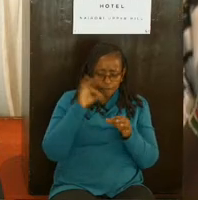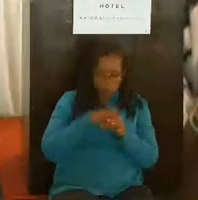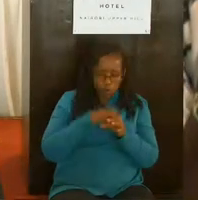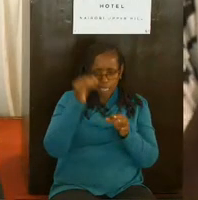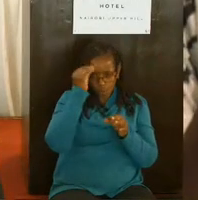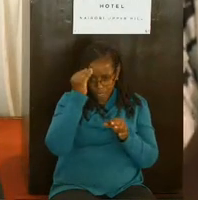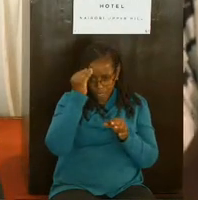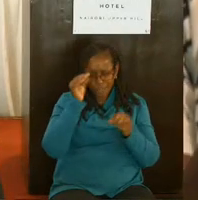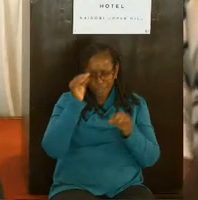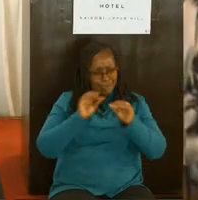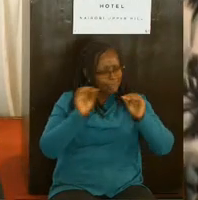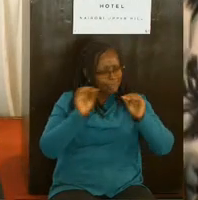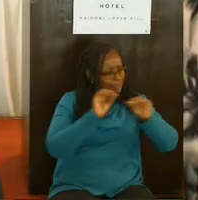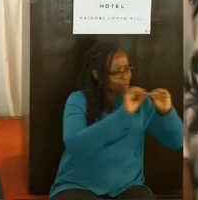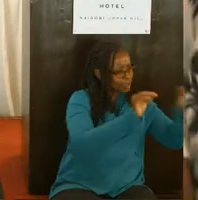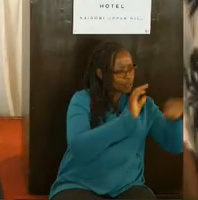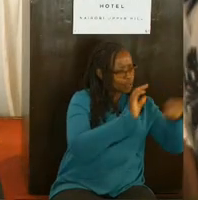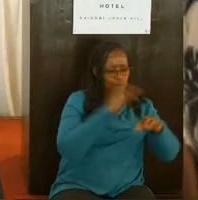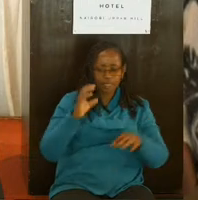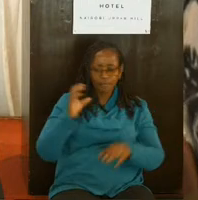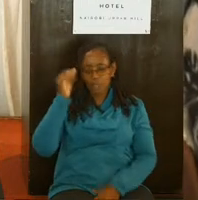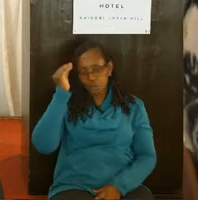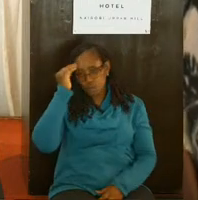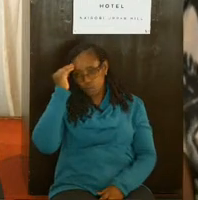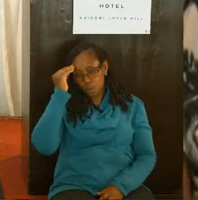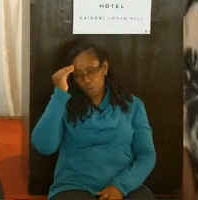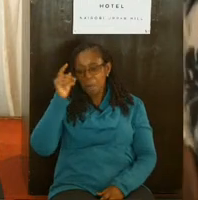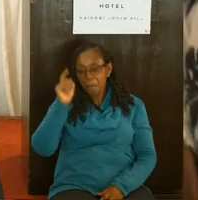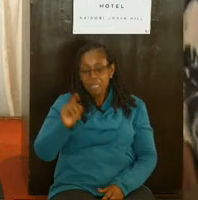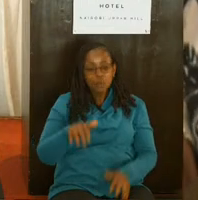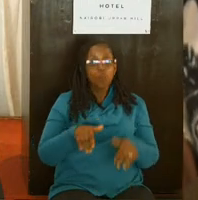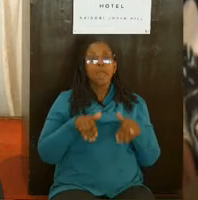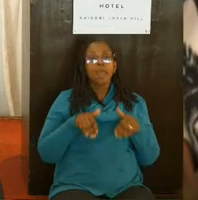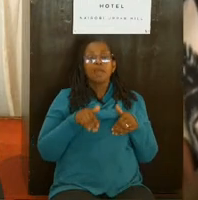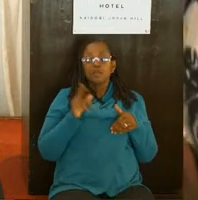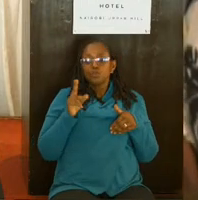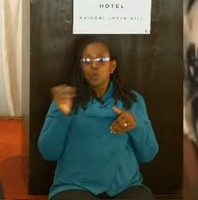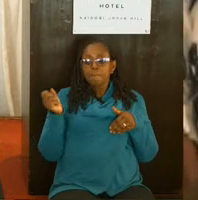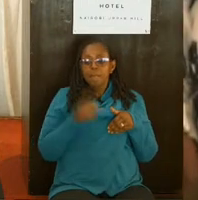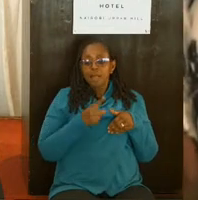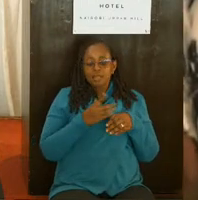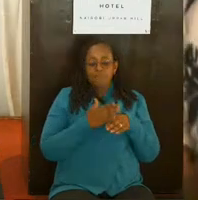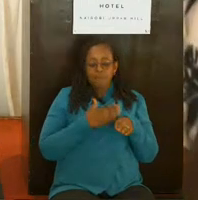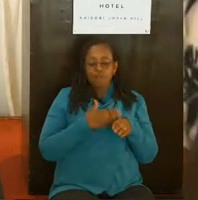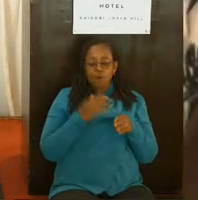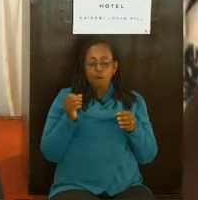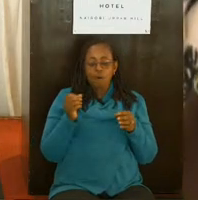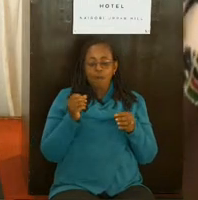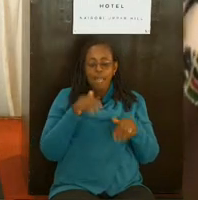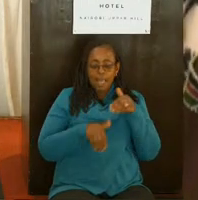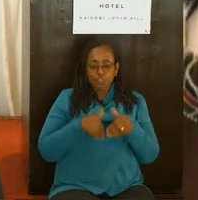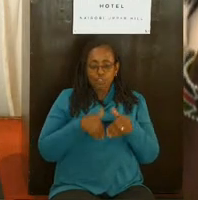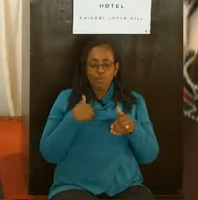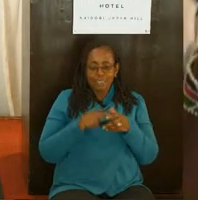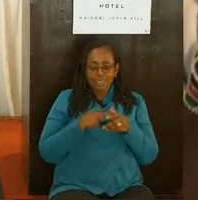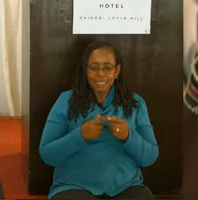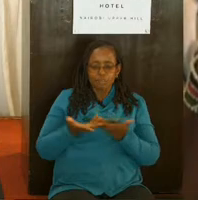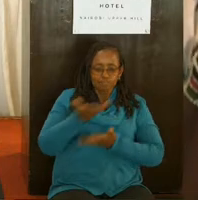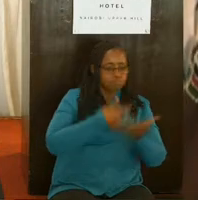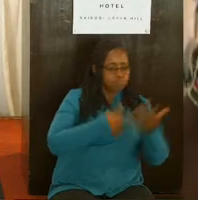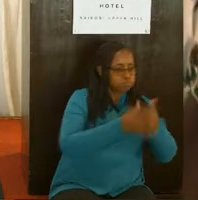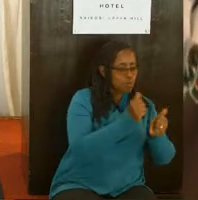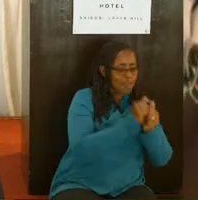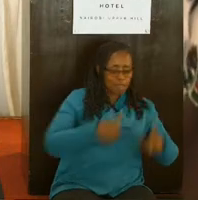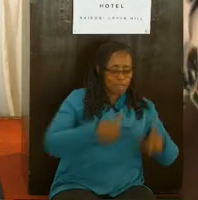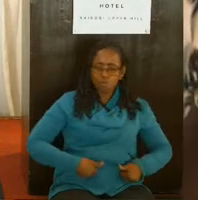education because we don't have to wait for two months before election for us to start engaging communities or the young people